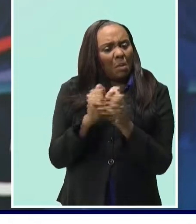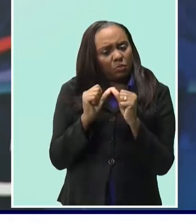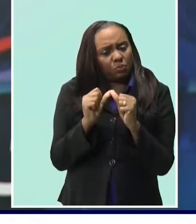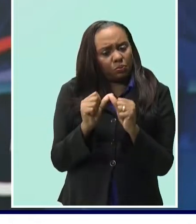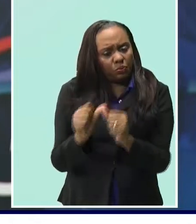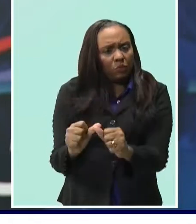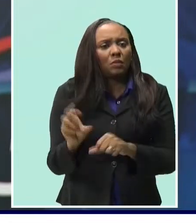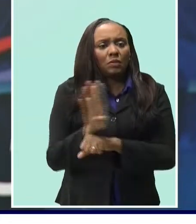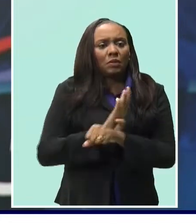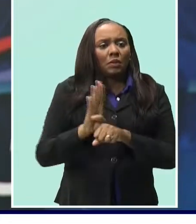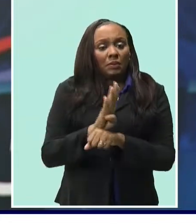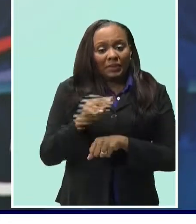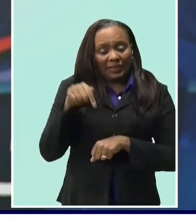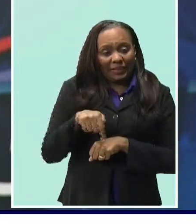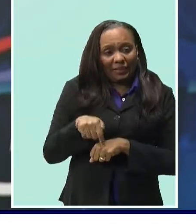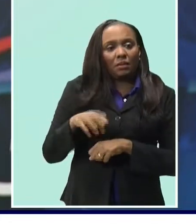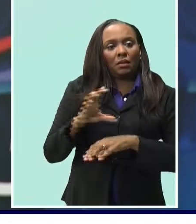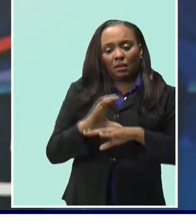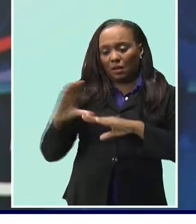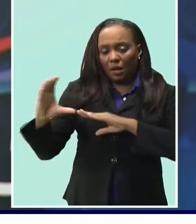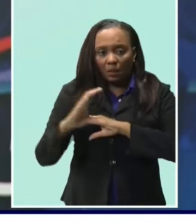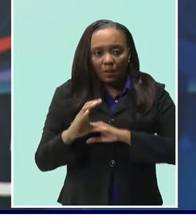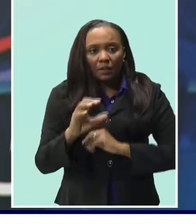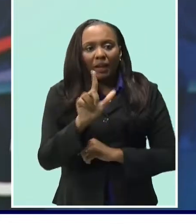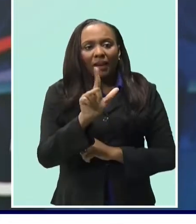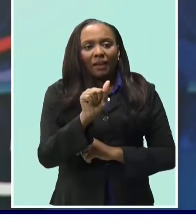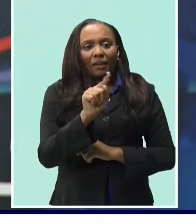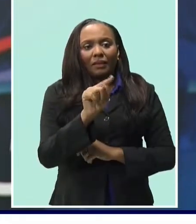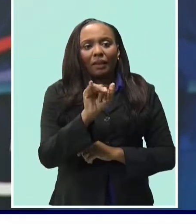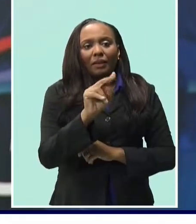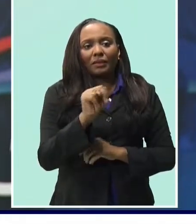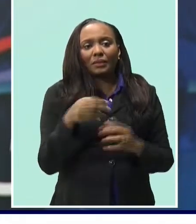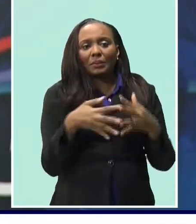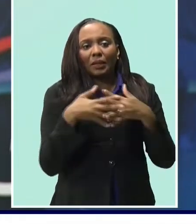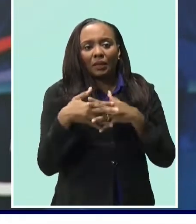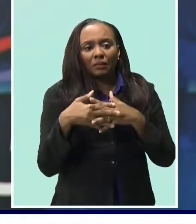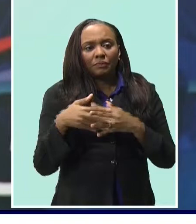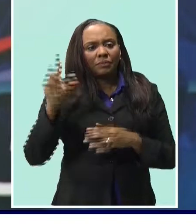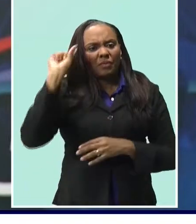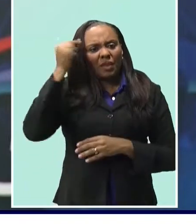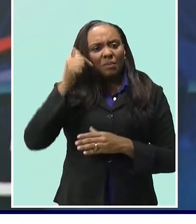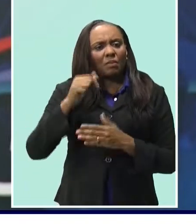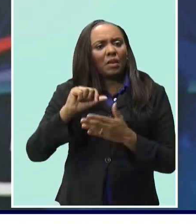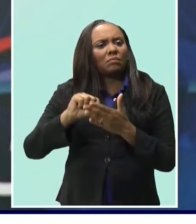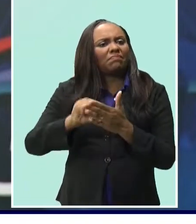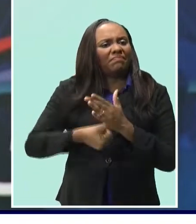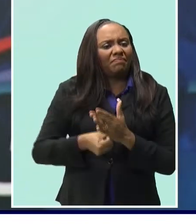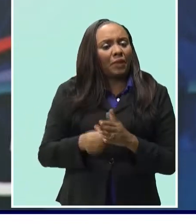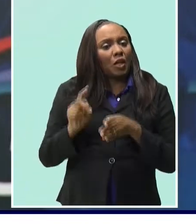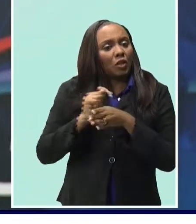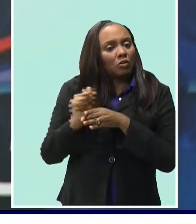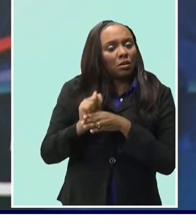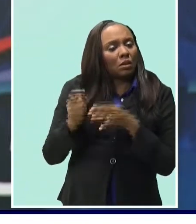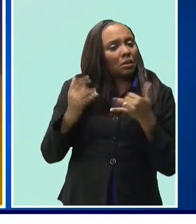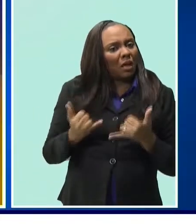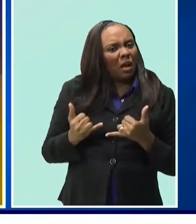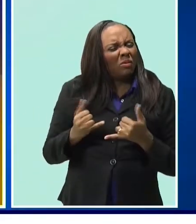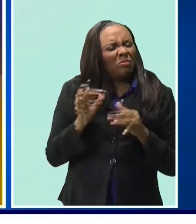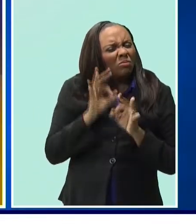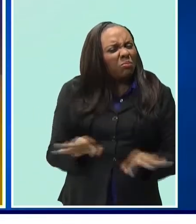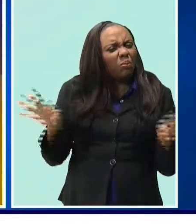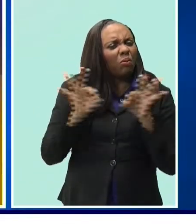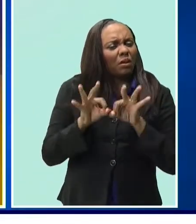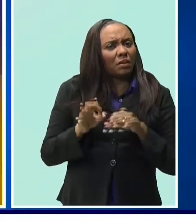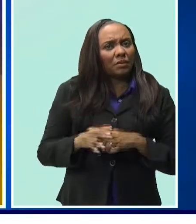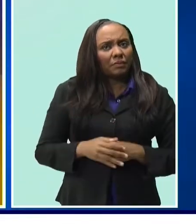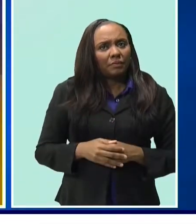the Caribbean, and Latin America. She says government has placed emphasis at this time on training. We have